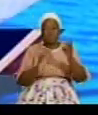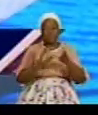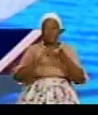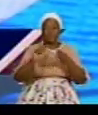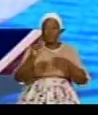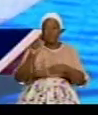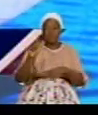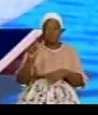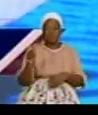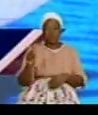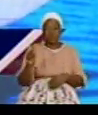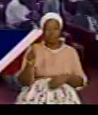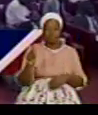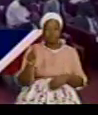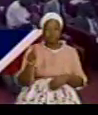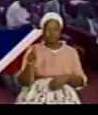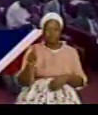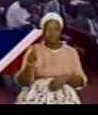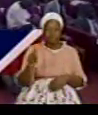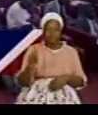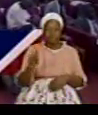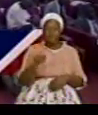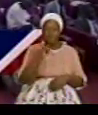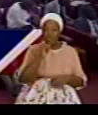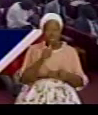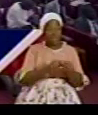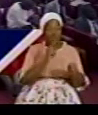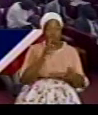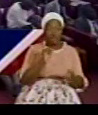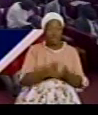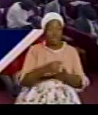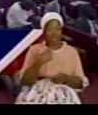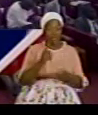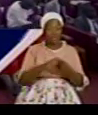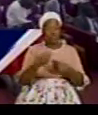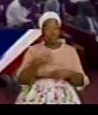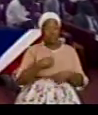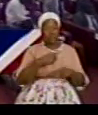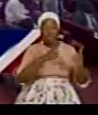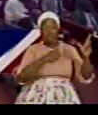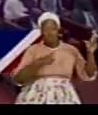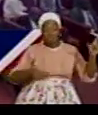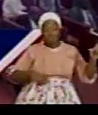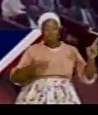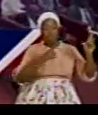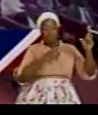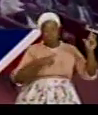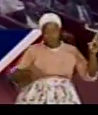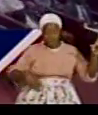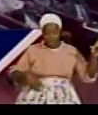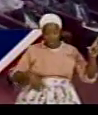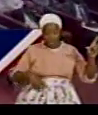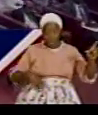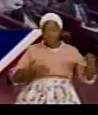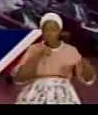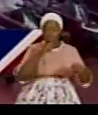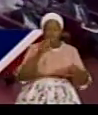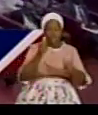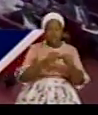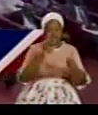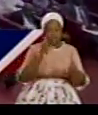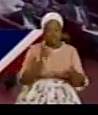verse 21, not everyone that says unto me, Lord, Lord, not everyone